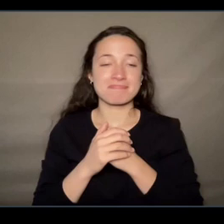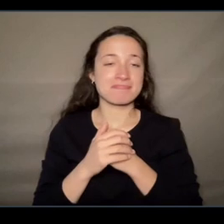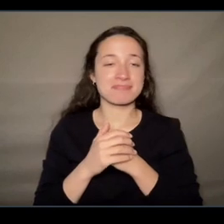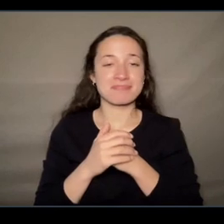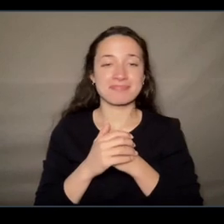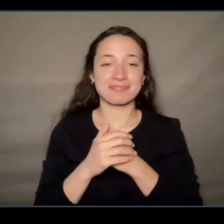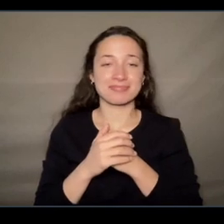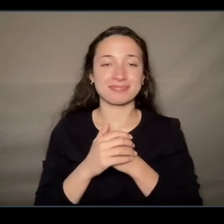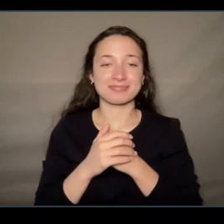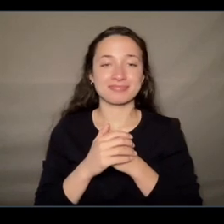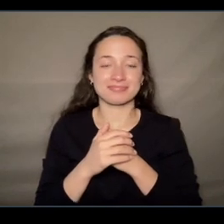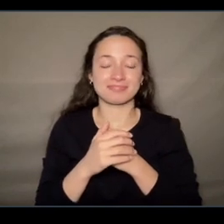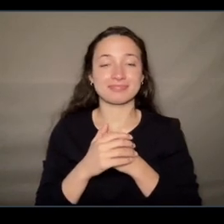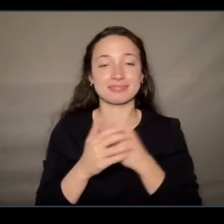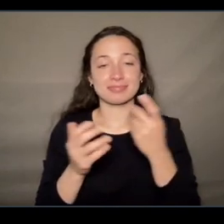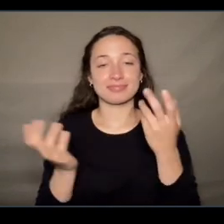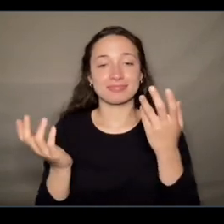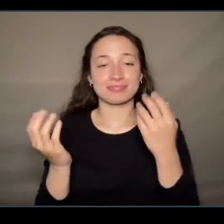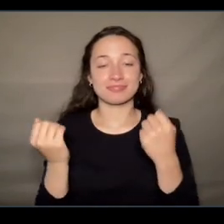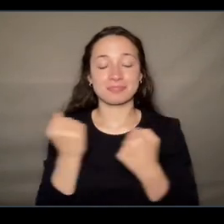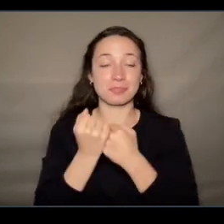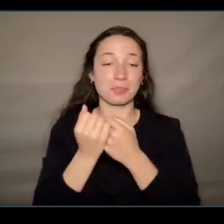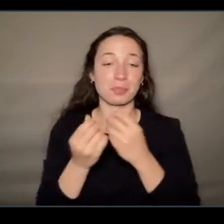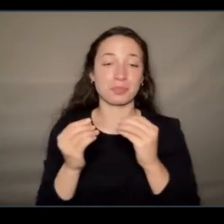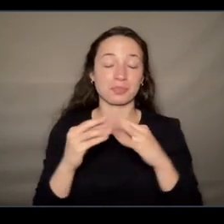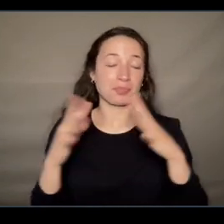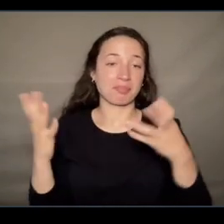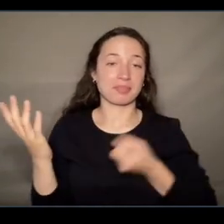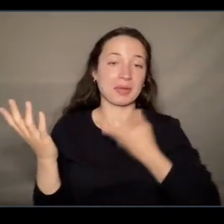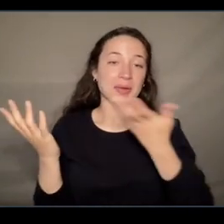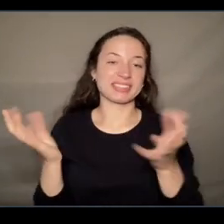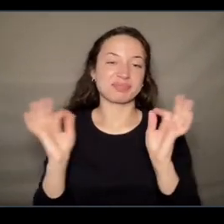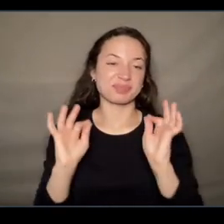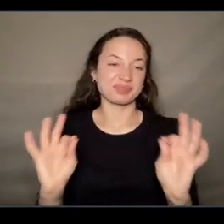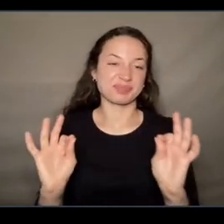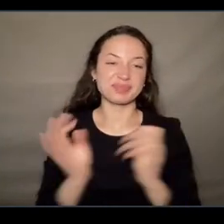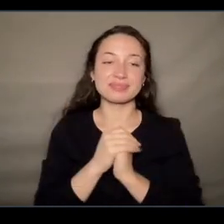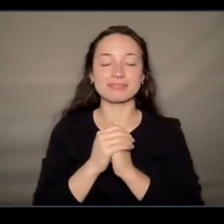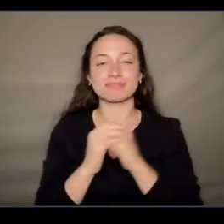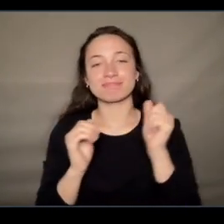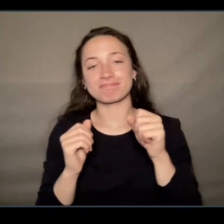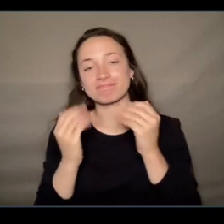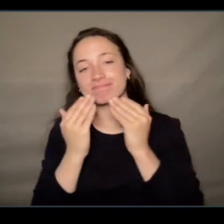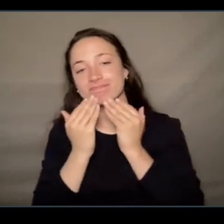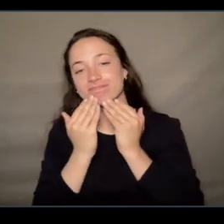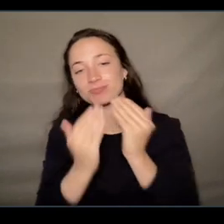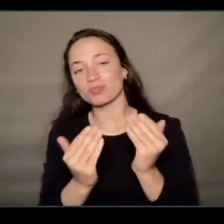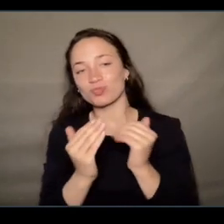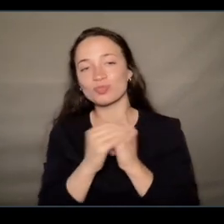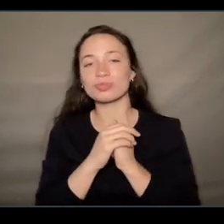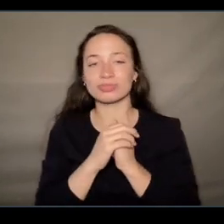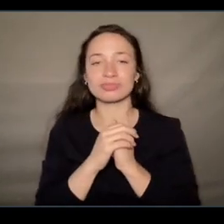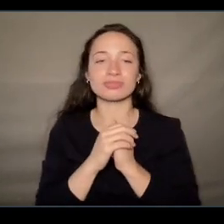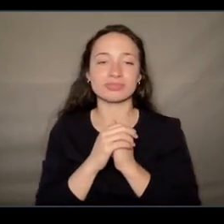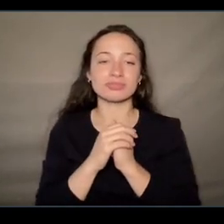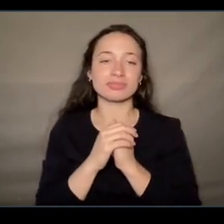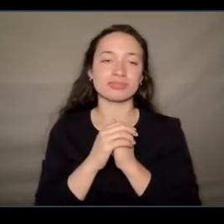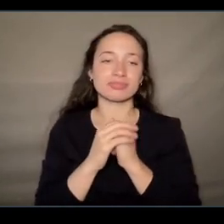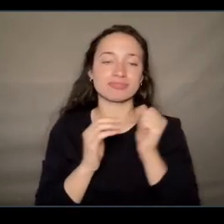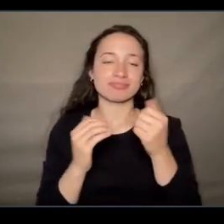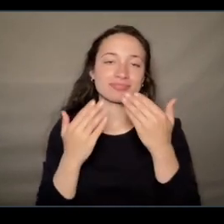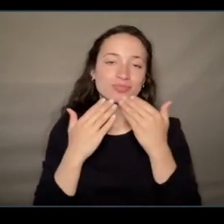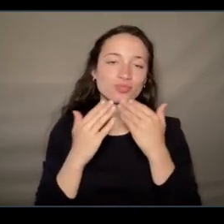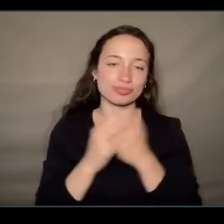auspicious, an extra boon for the poetry, I feel. So thank you. And of course, welcome to everyone